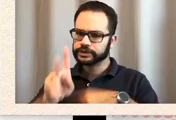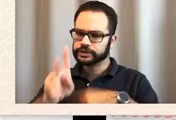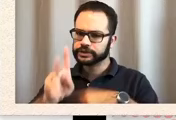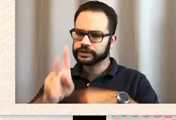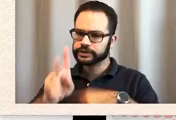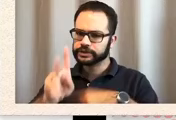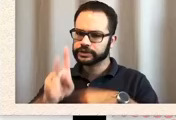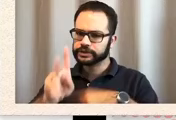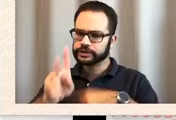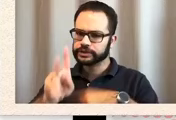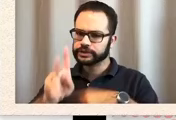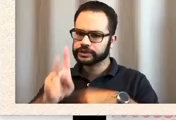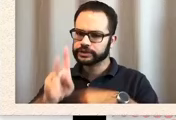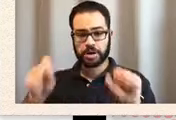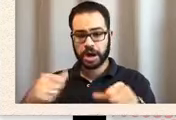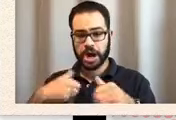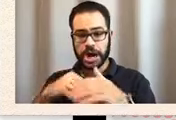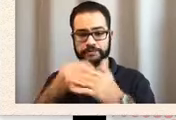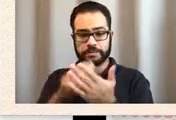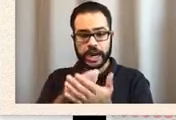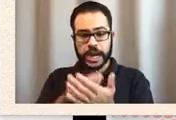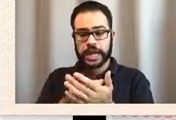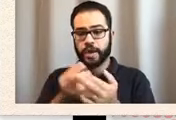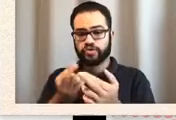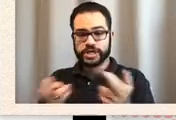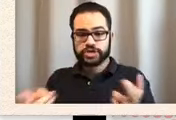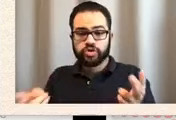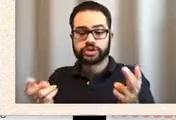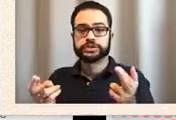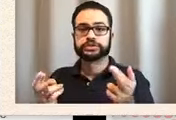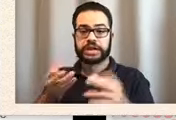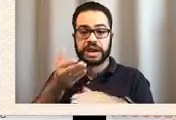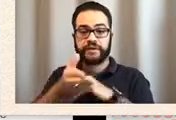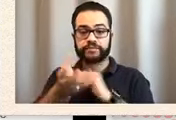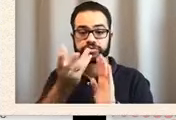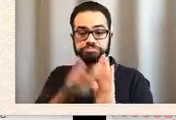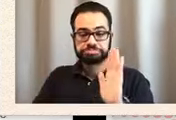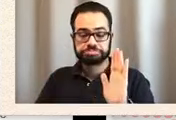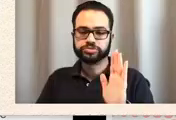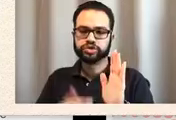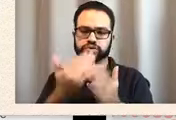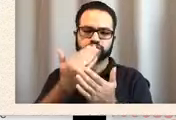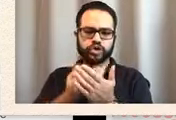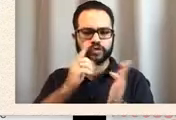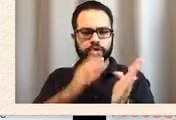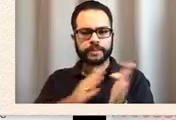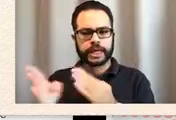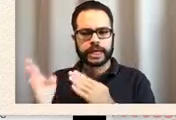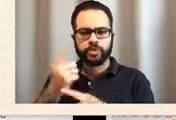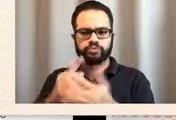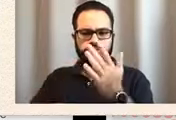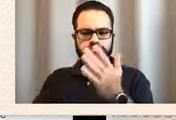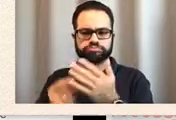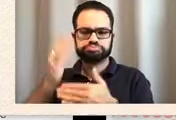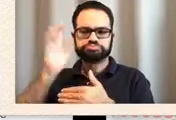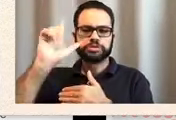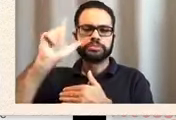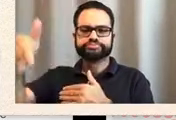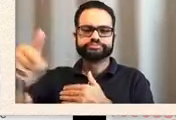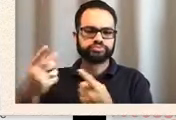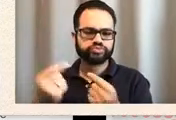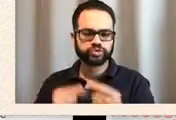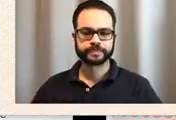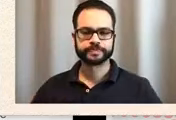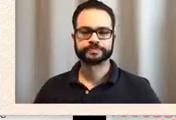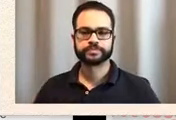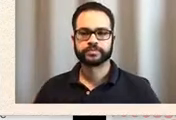to actually have assets and resources. And so it's always good to plan on what you want to do with that. The other big program